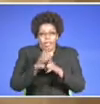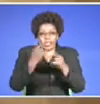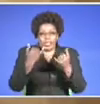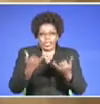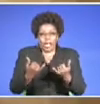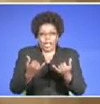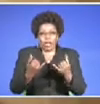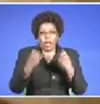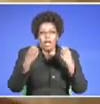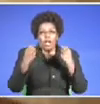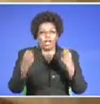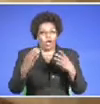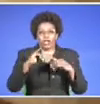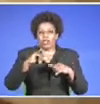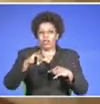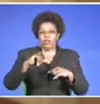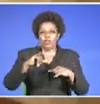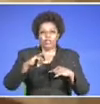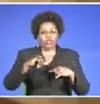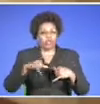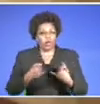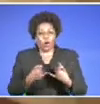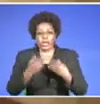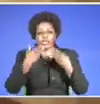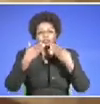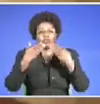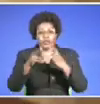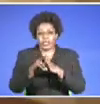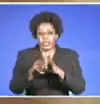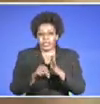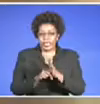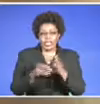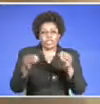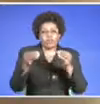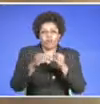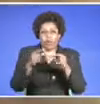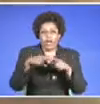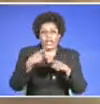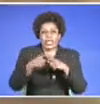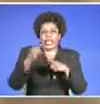Just a lot of joy and gratefulness. And it's even more than I